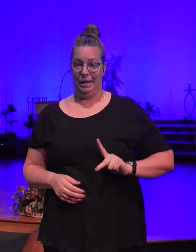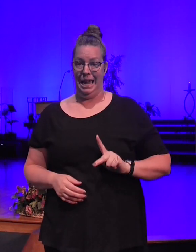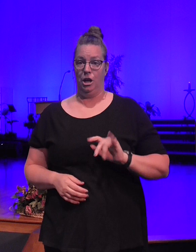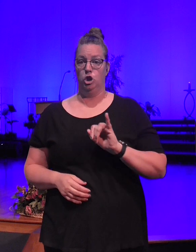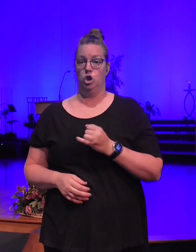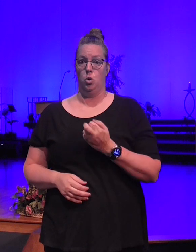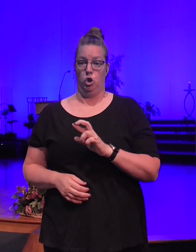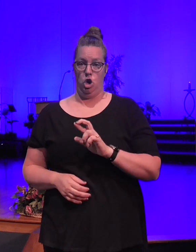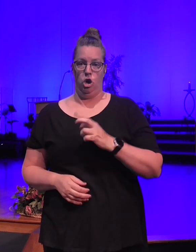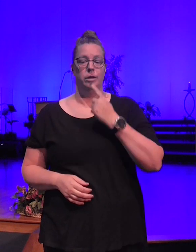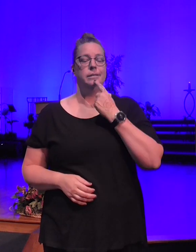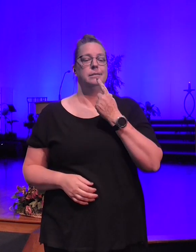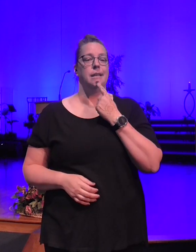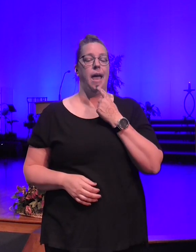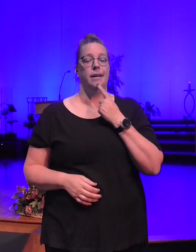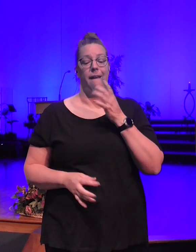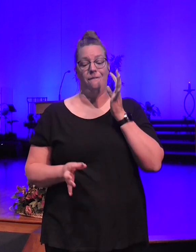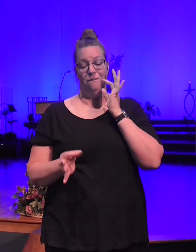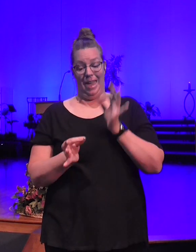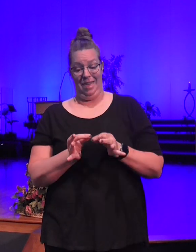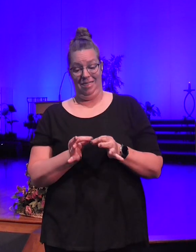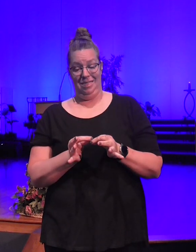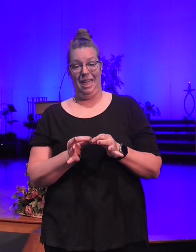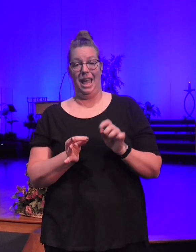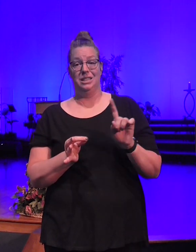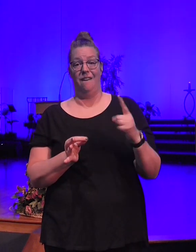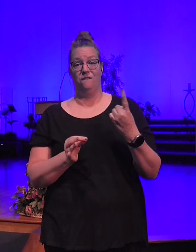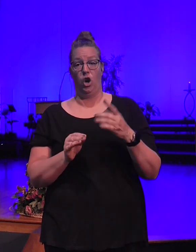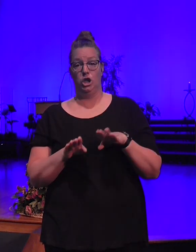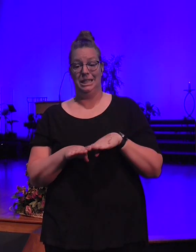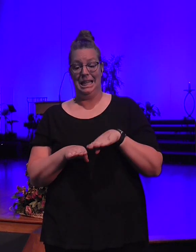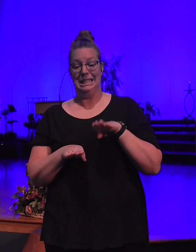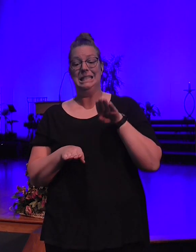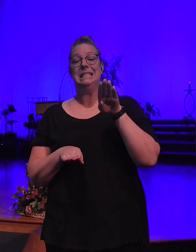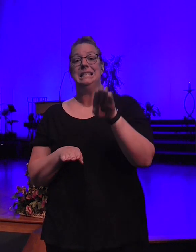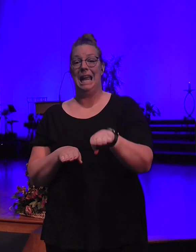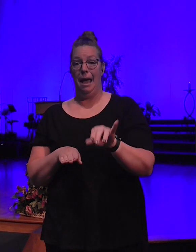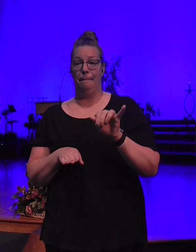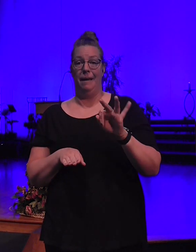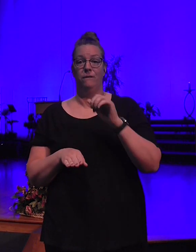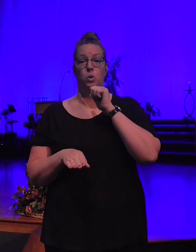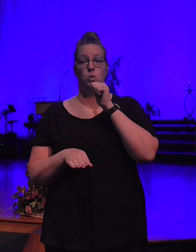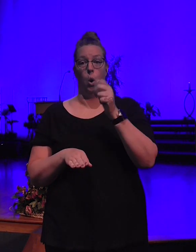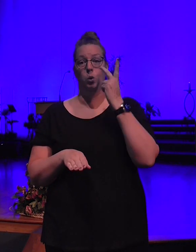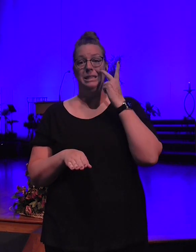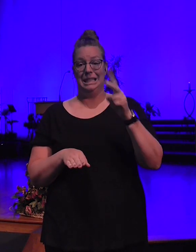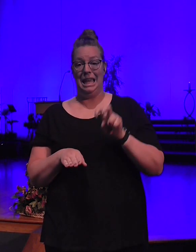the first step, even if you don't see the stairway."